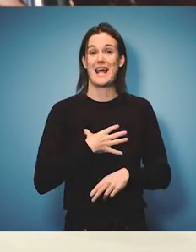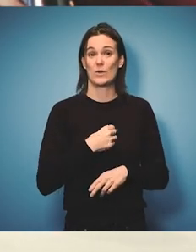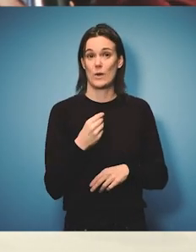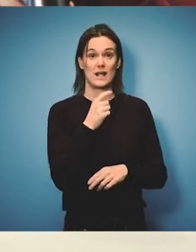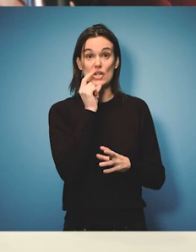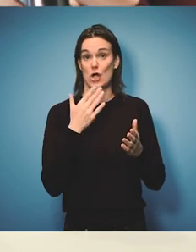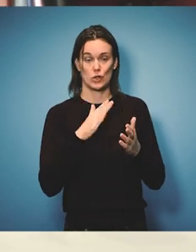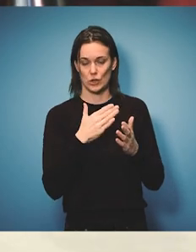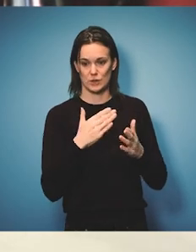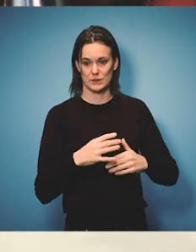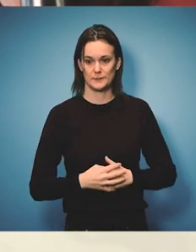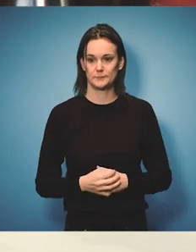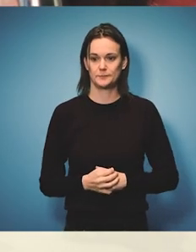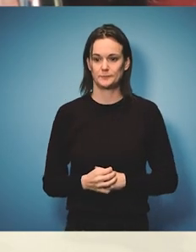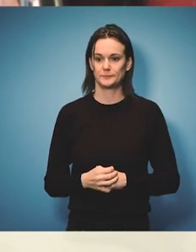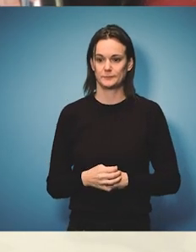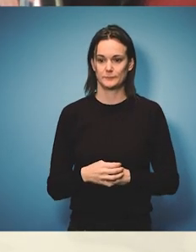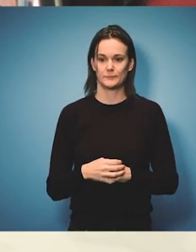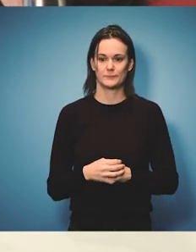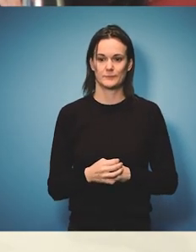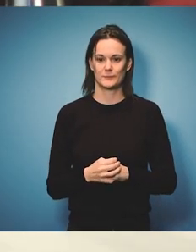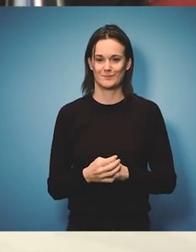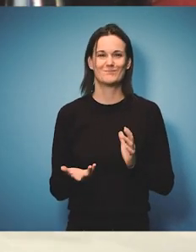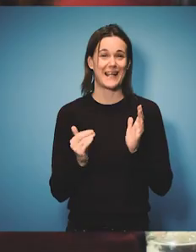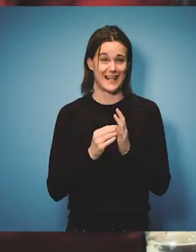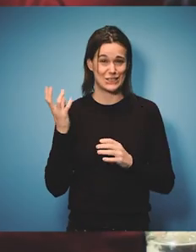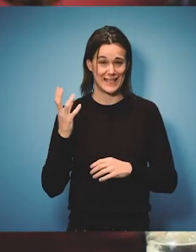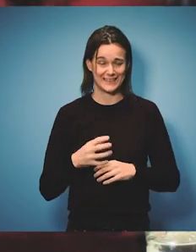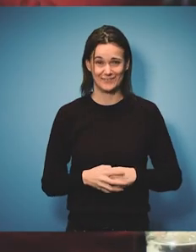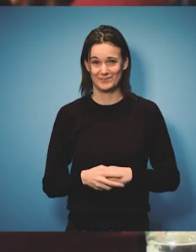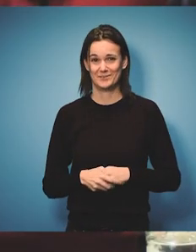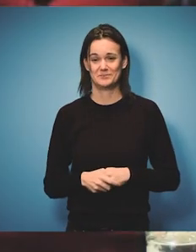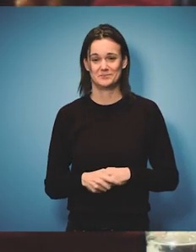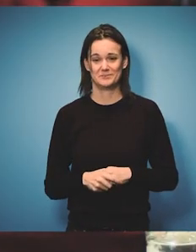Right. So you keep it nice and cold. And we just want to seal this nice and tight again. Yeah.